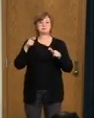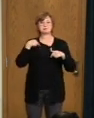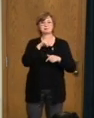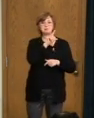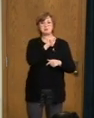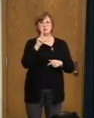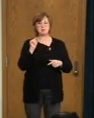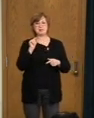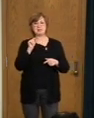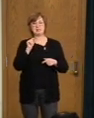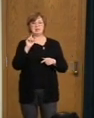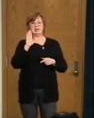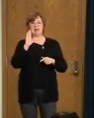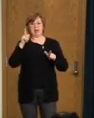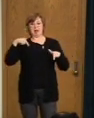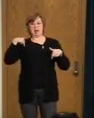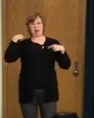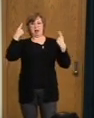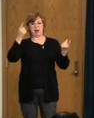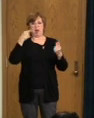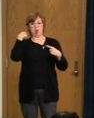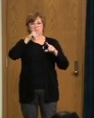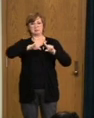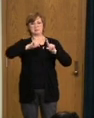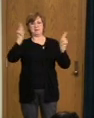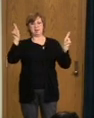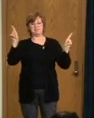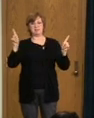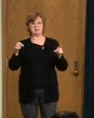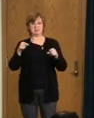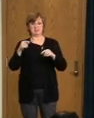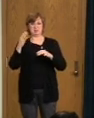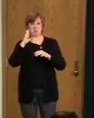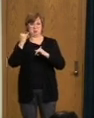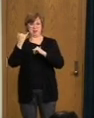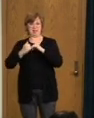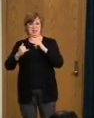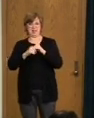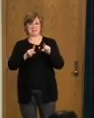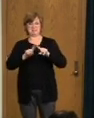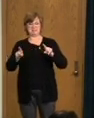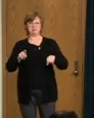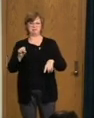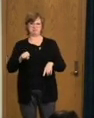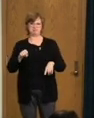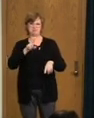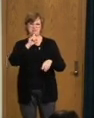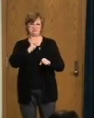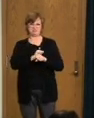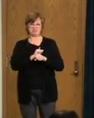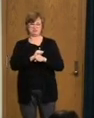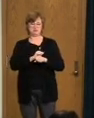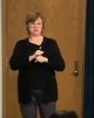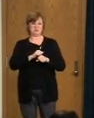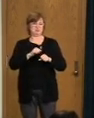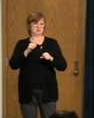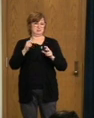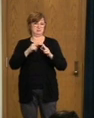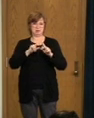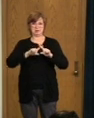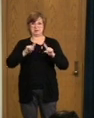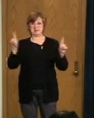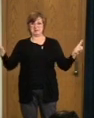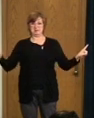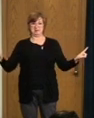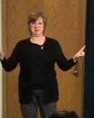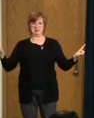to end with a very different kind of Christmas and holiday season for all of us. Normally, the Christmas season is a time where we all look